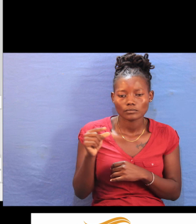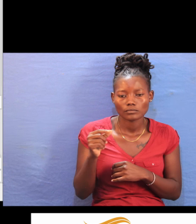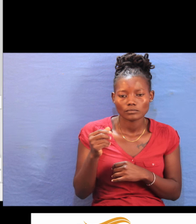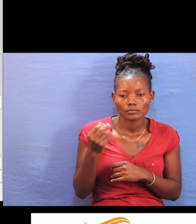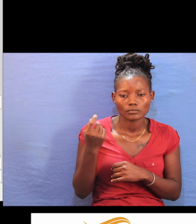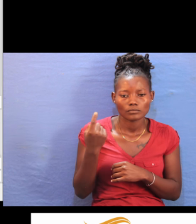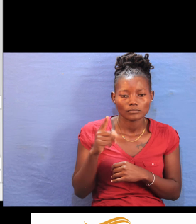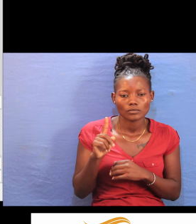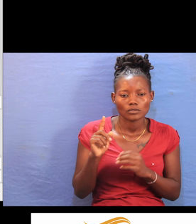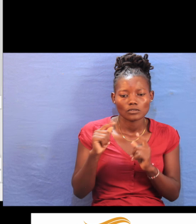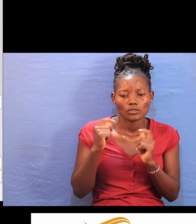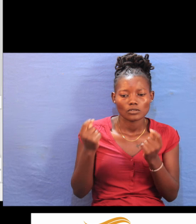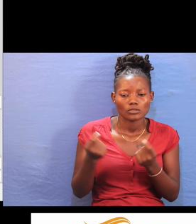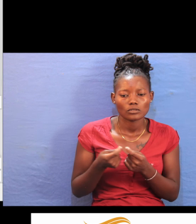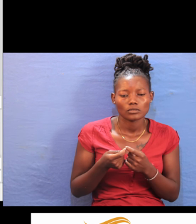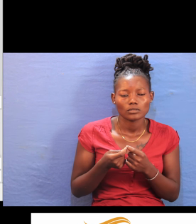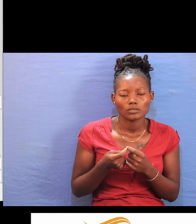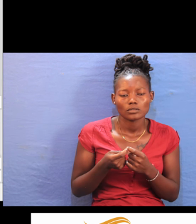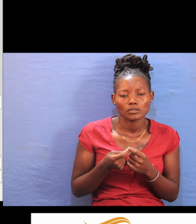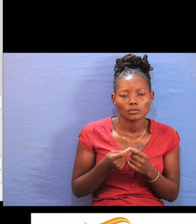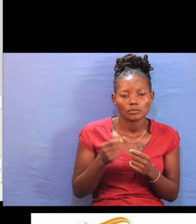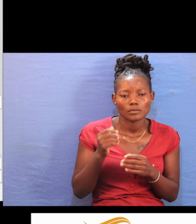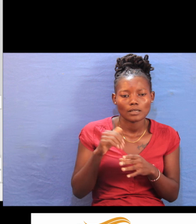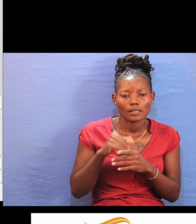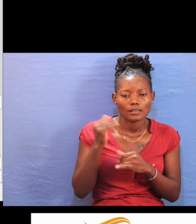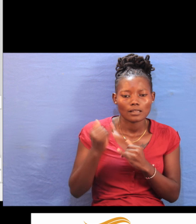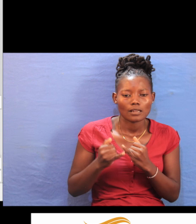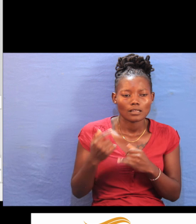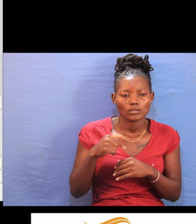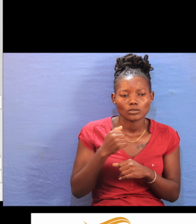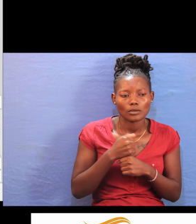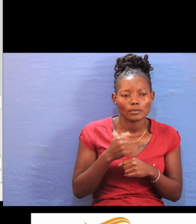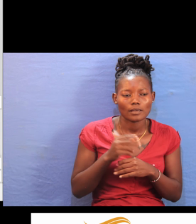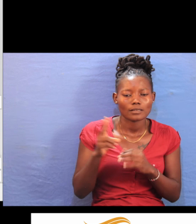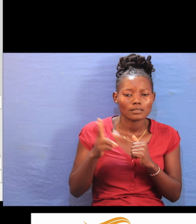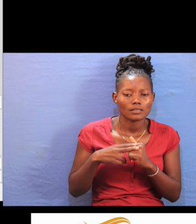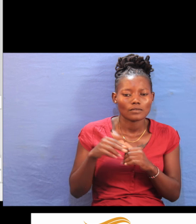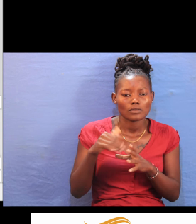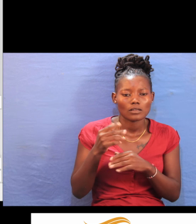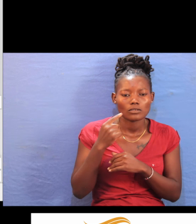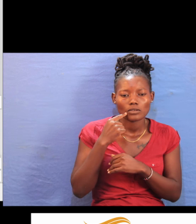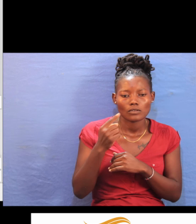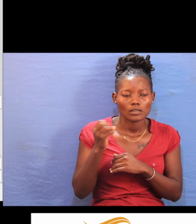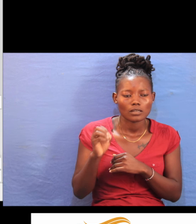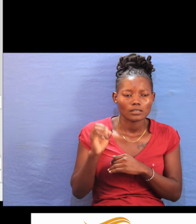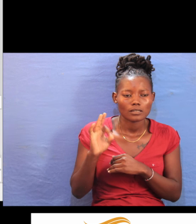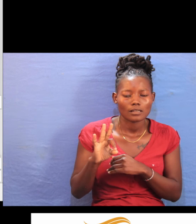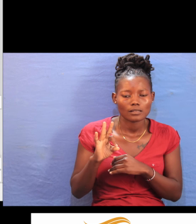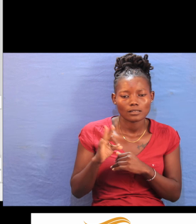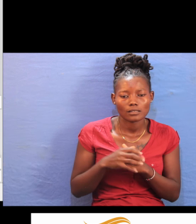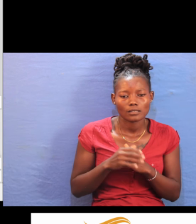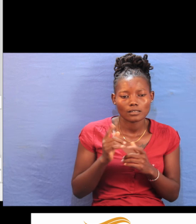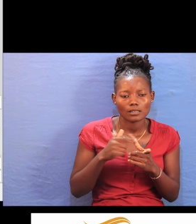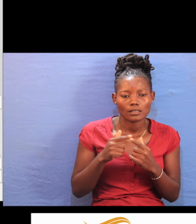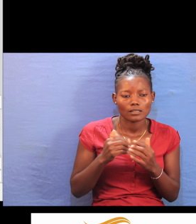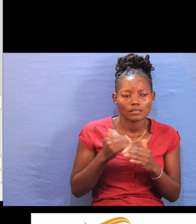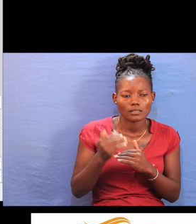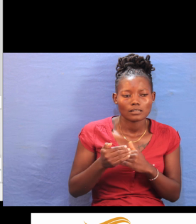but also we use the goal setting. And so if we were able to squat